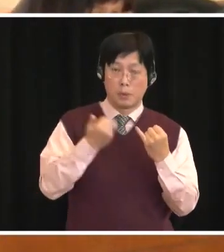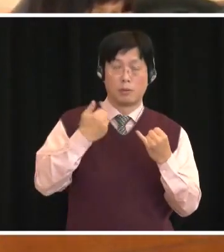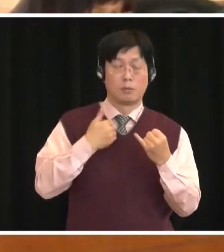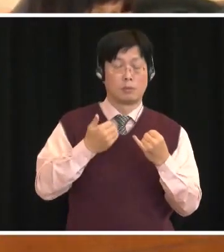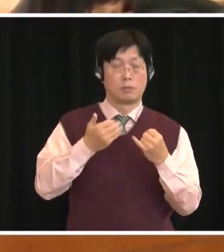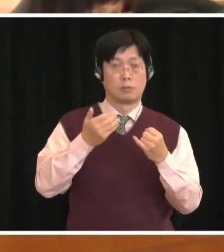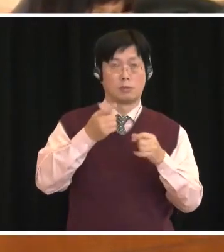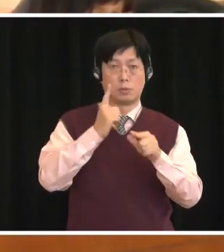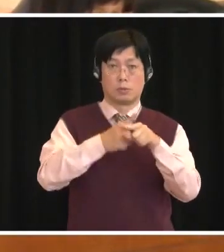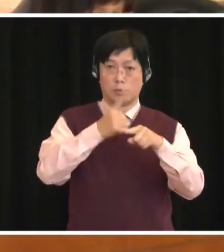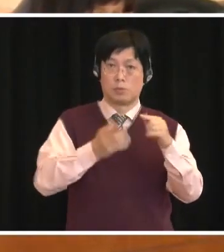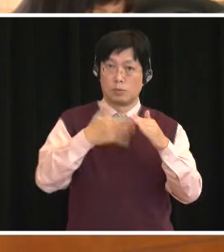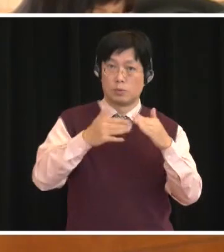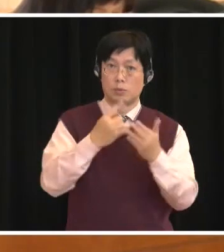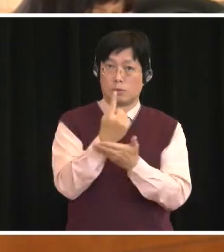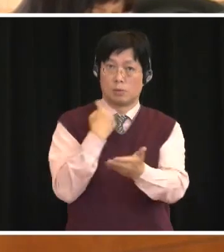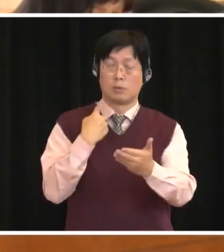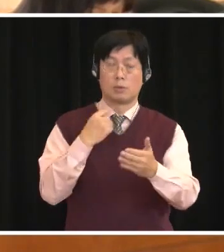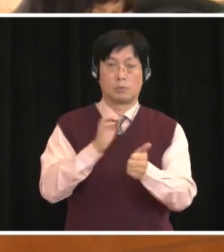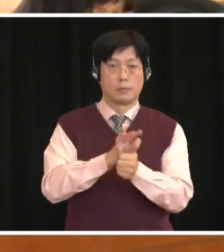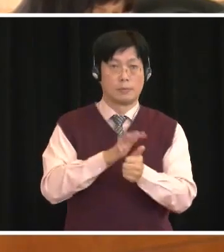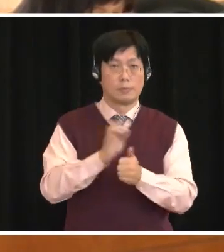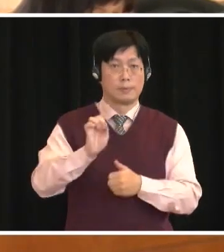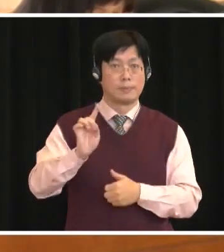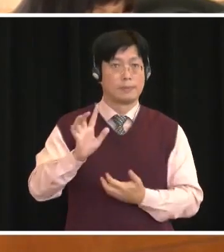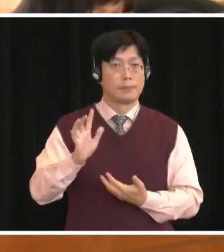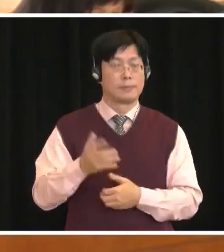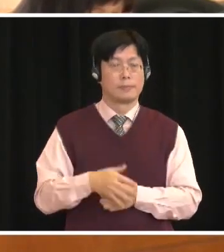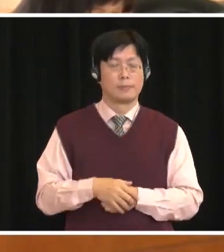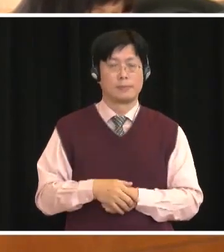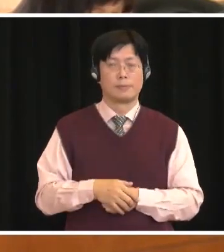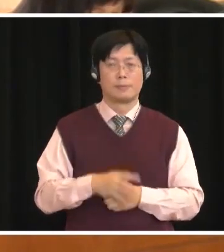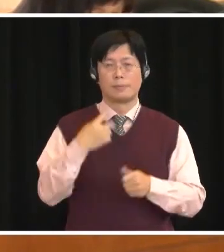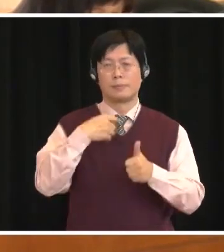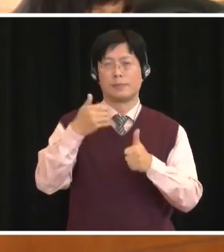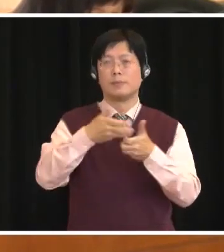So what support is given to